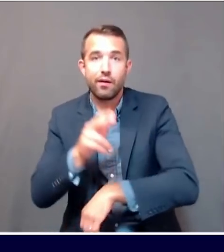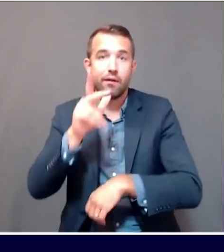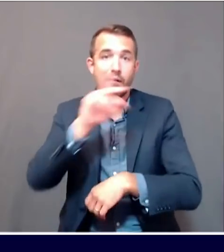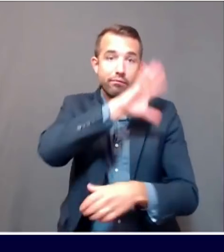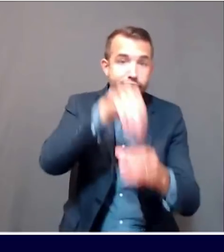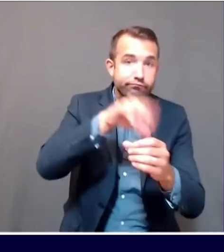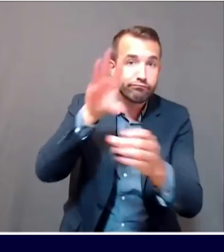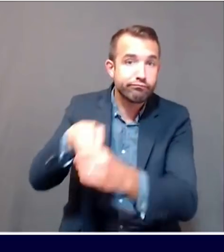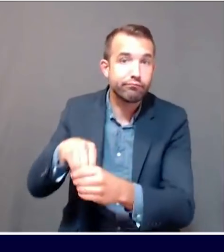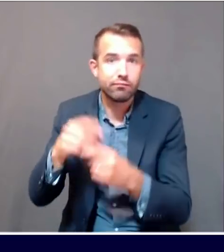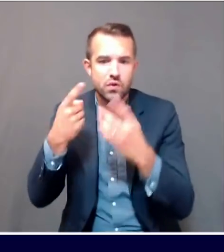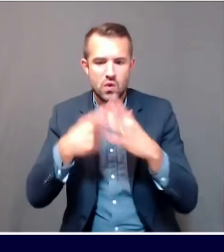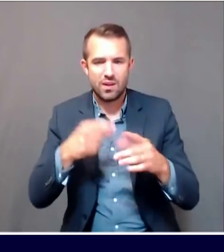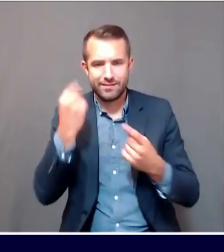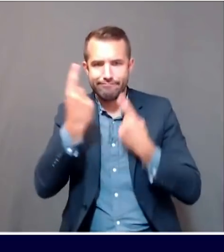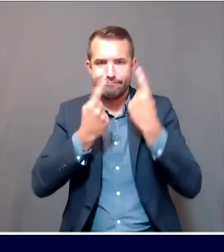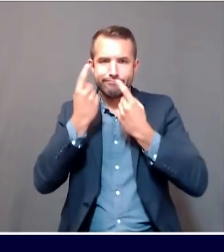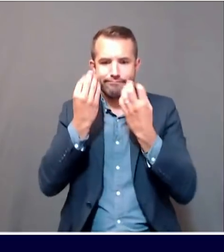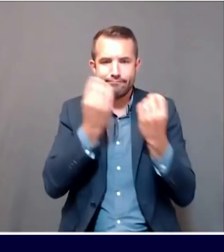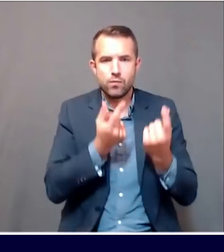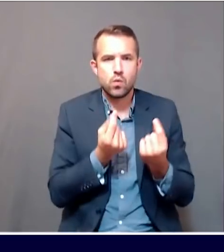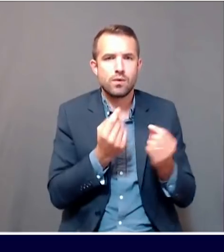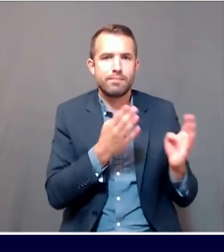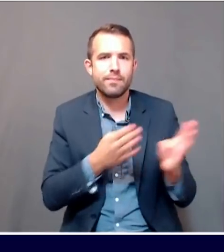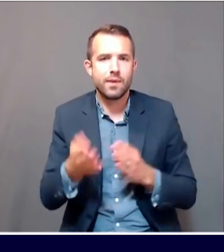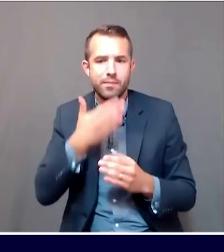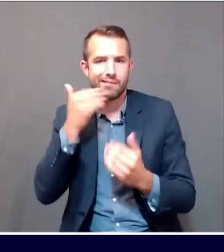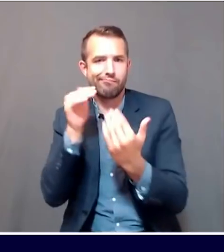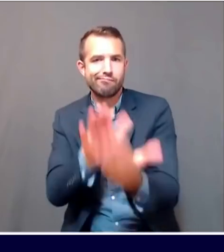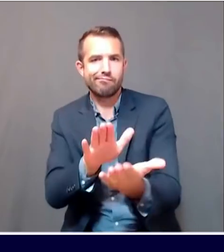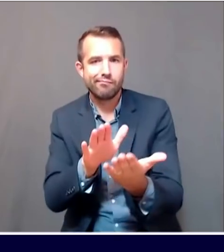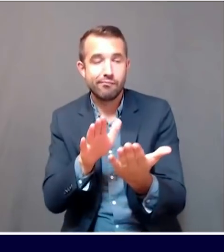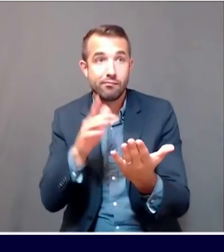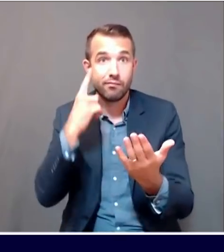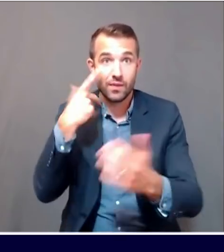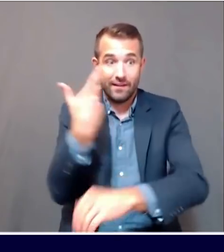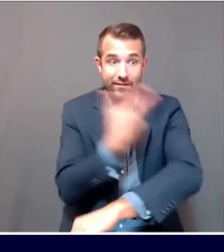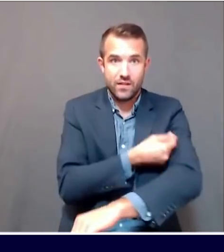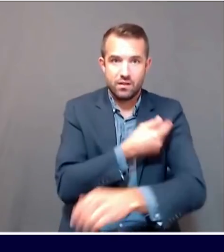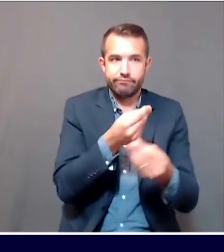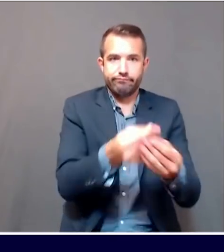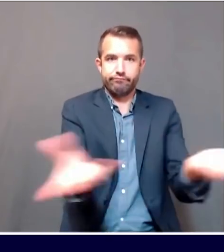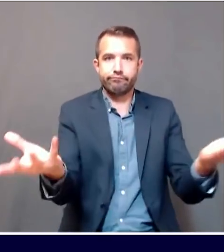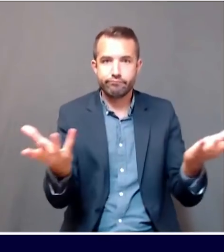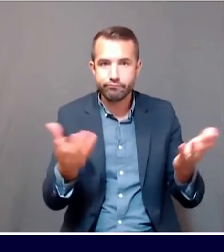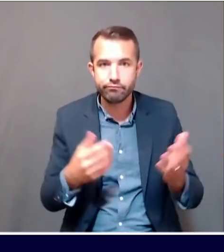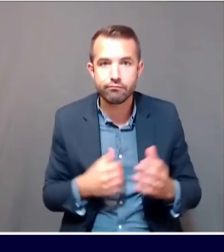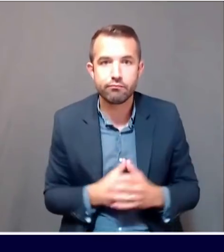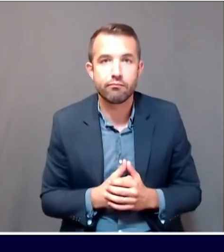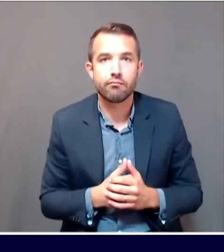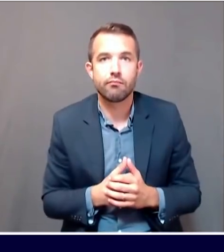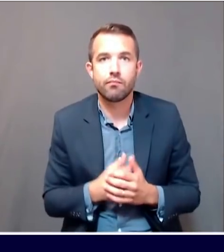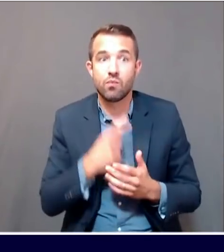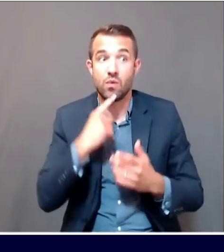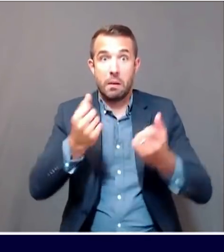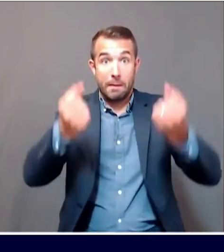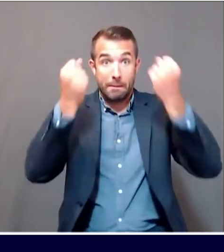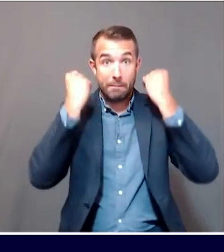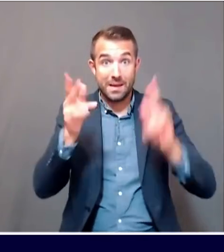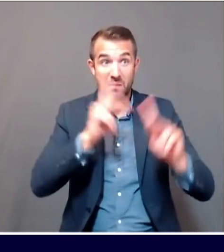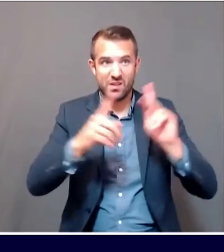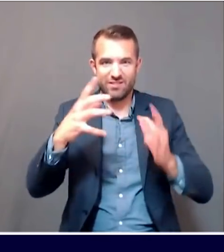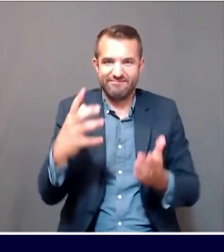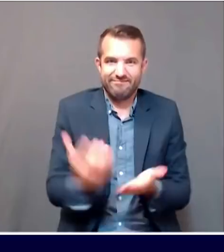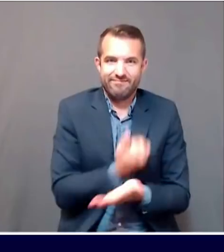thinking about how to offer any COVID-19 vaccine to large numbers of folks across the state of Maine,